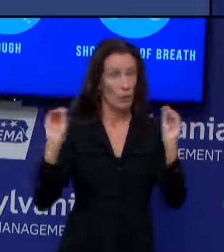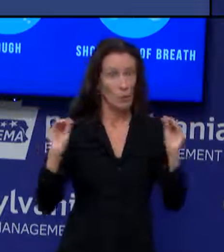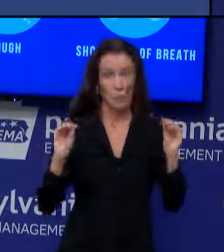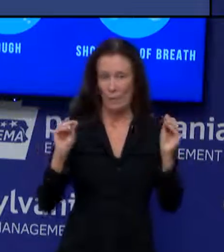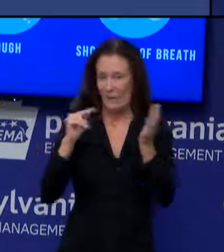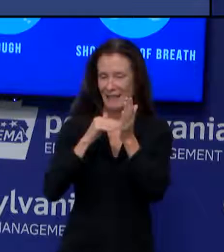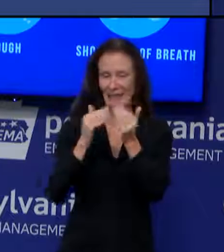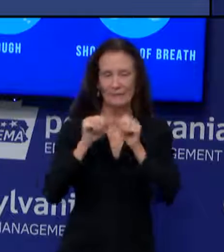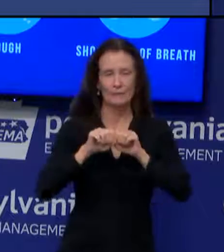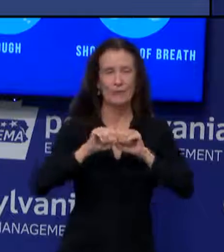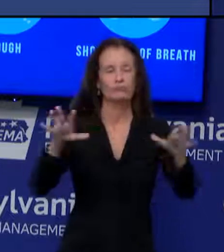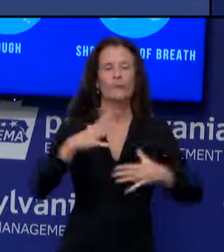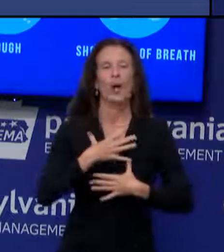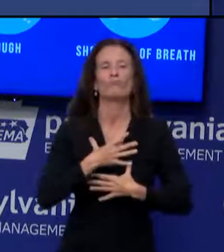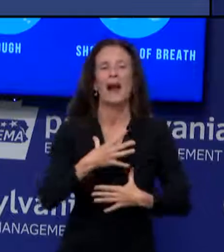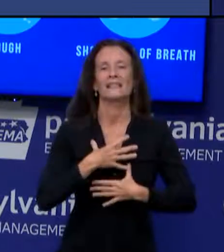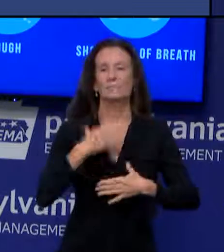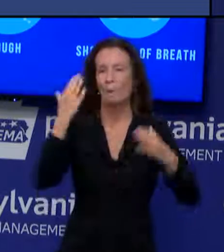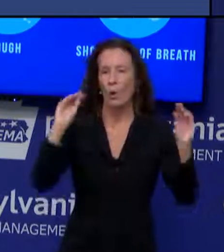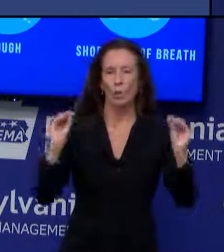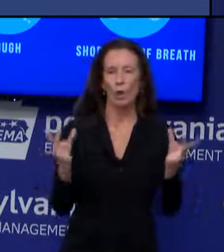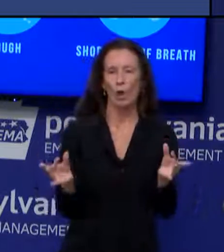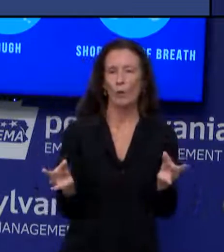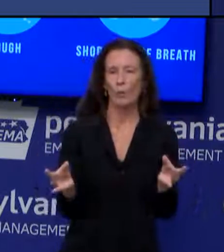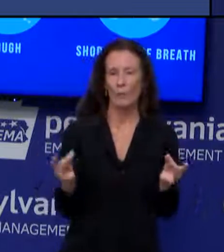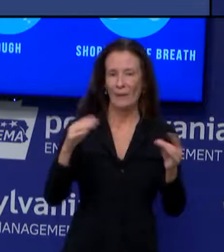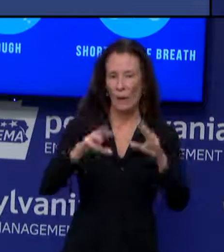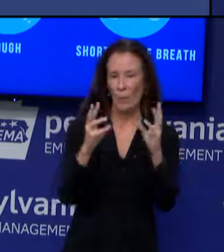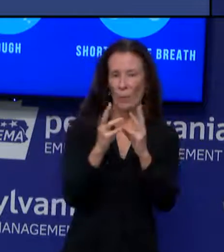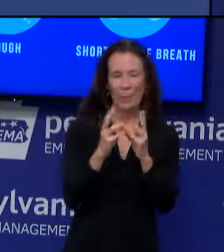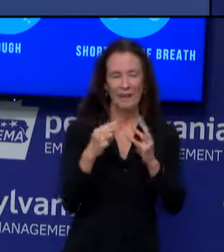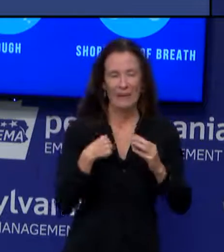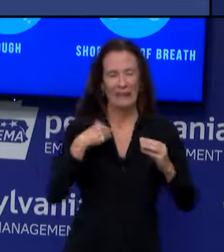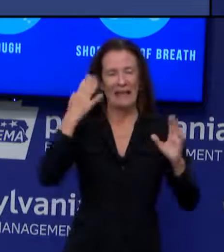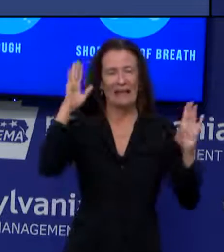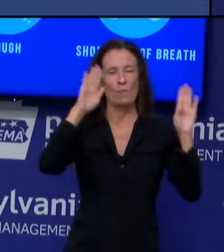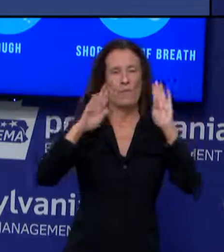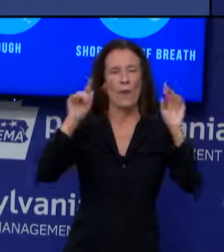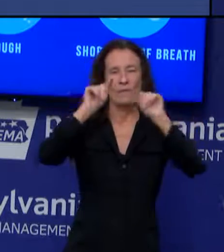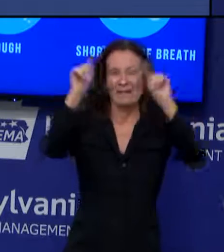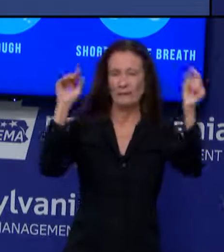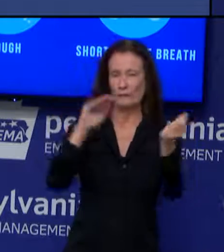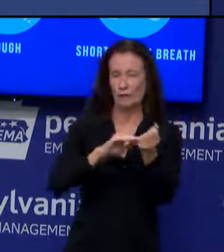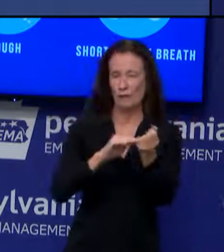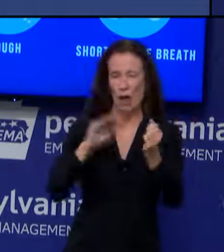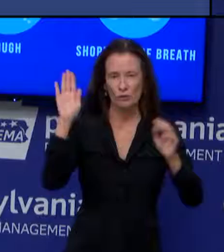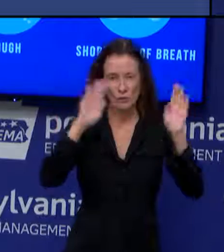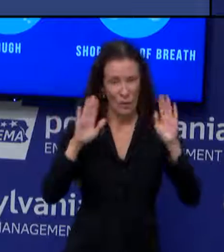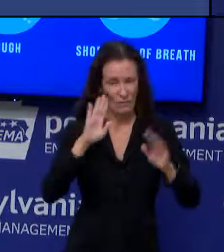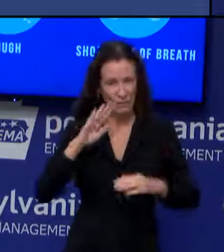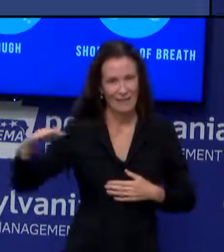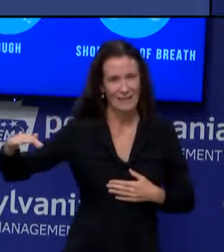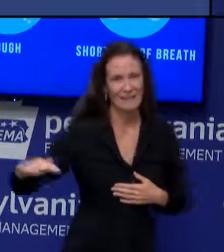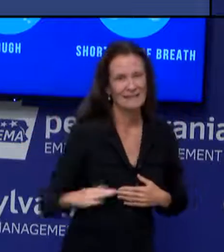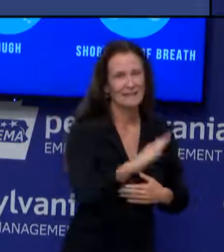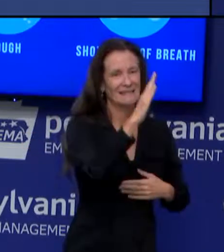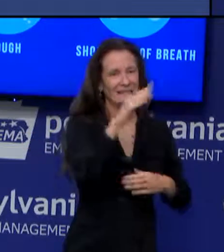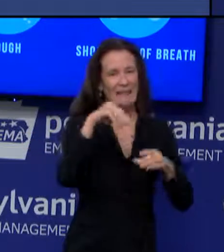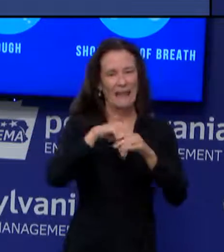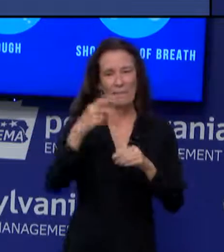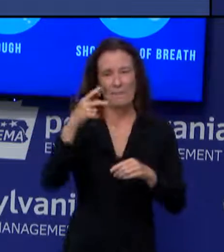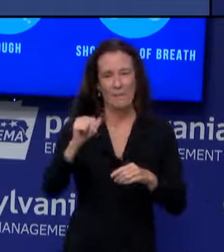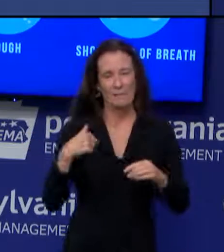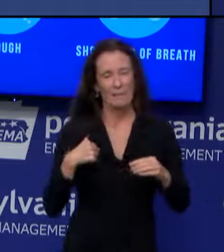and COVID-19. So we're concerned about potential increases in the United States and in Pennsylvania. In